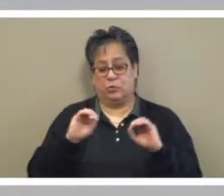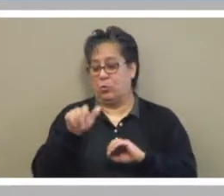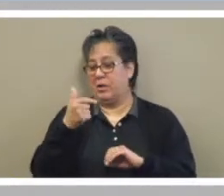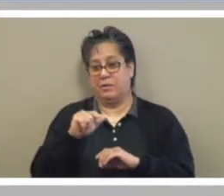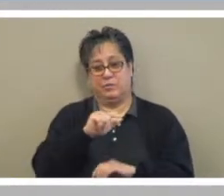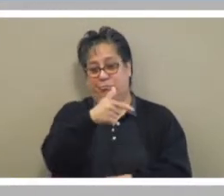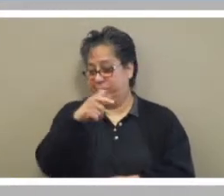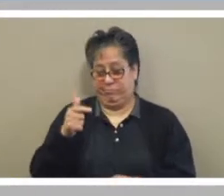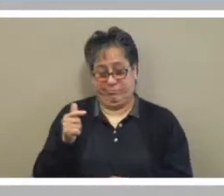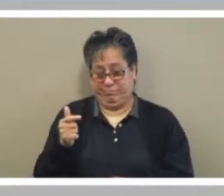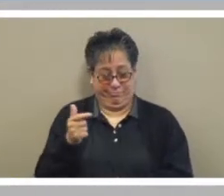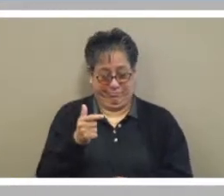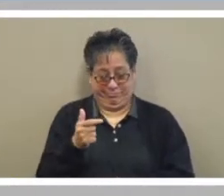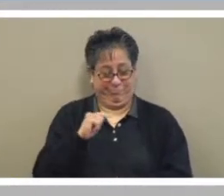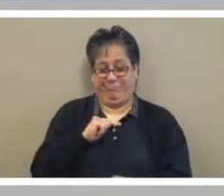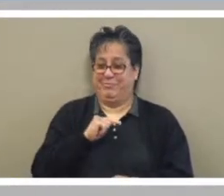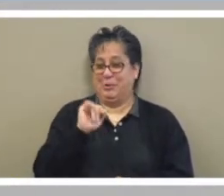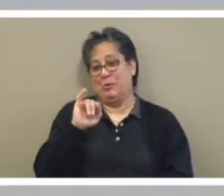you're it.